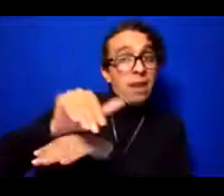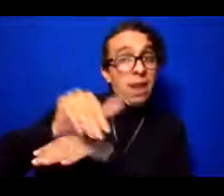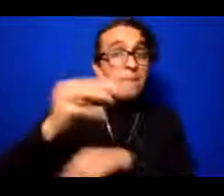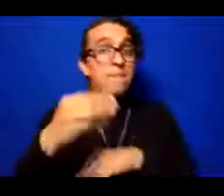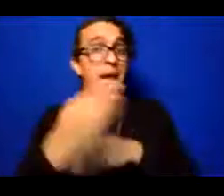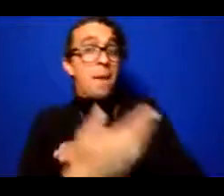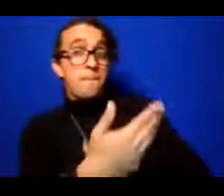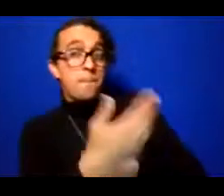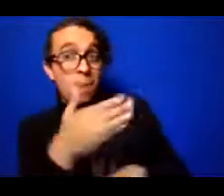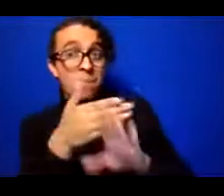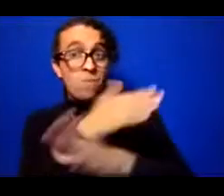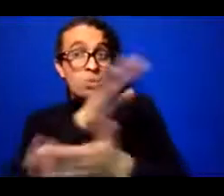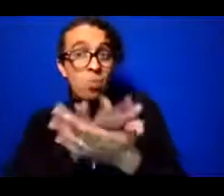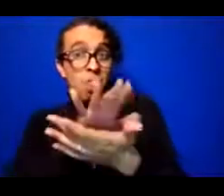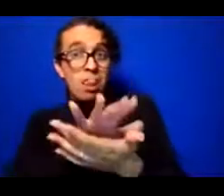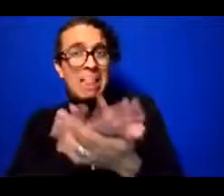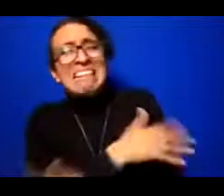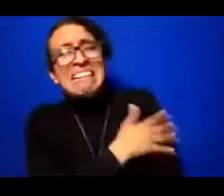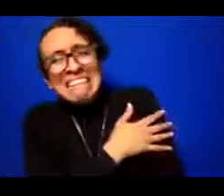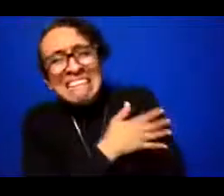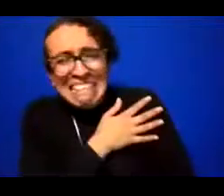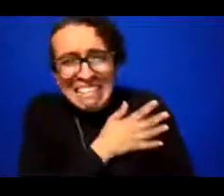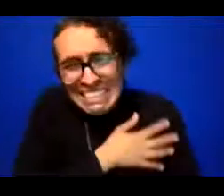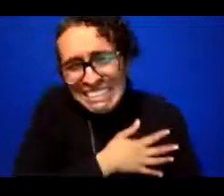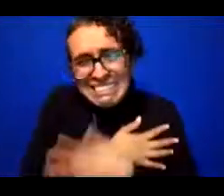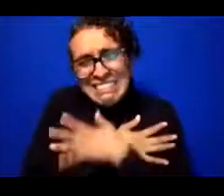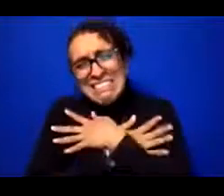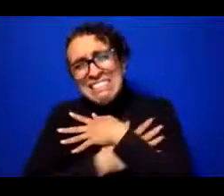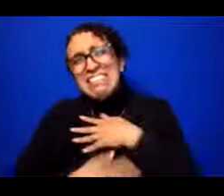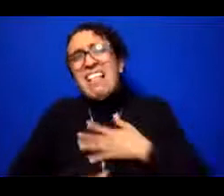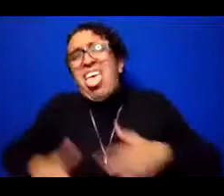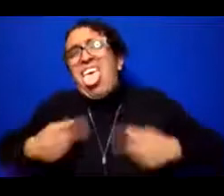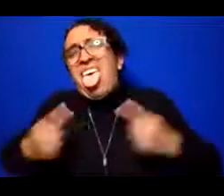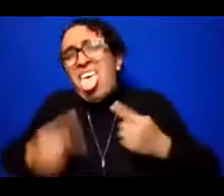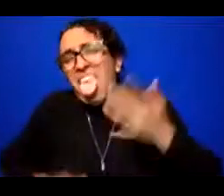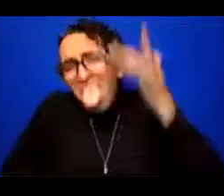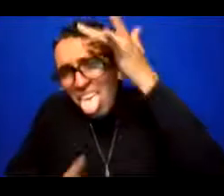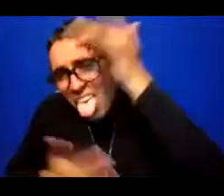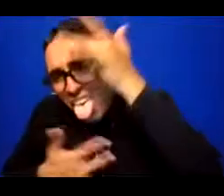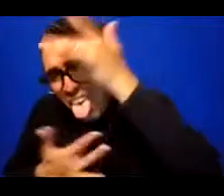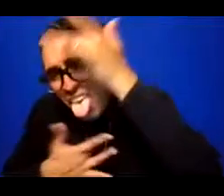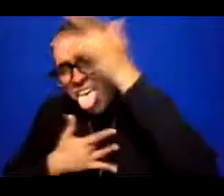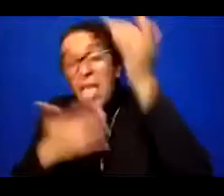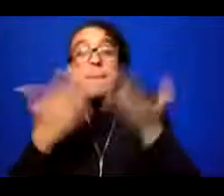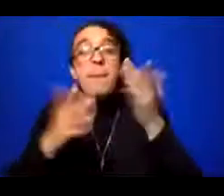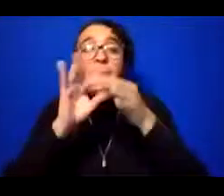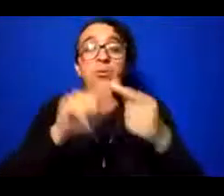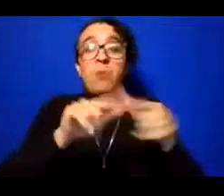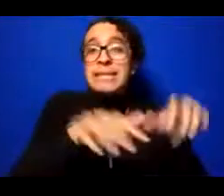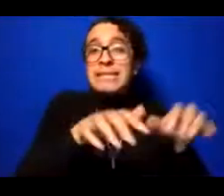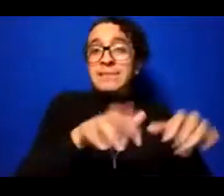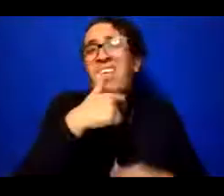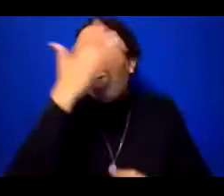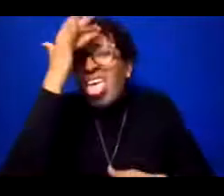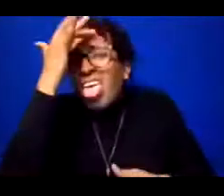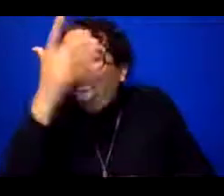mornings, always in kind of relation to school or always in relation to a specific activity, that is something to keep in mind,